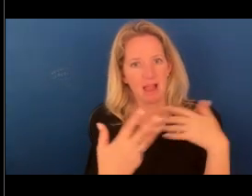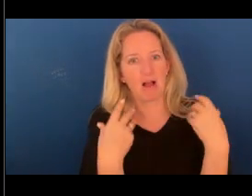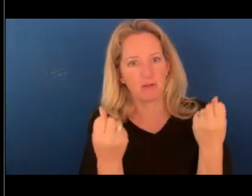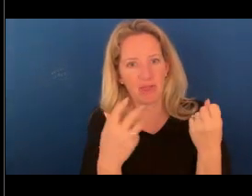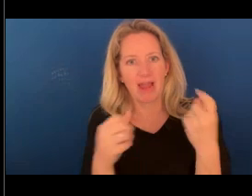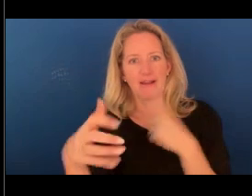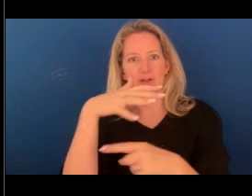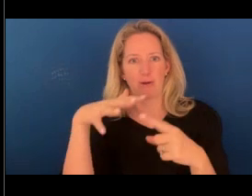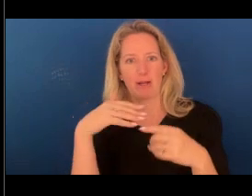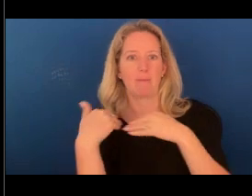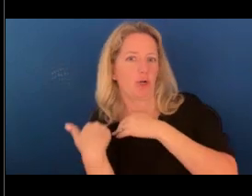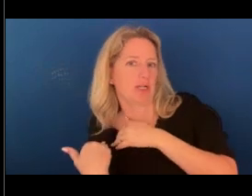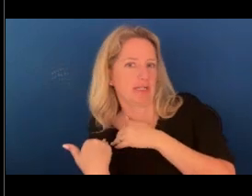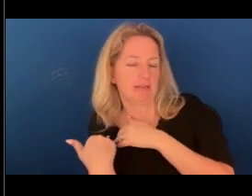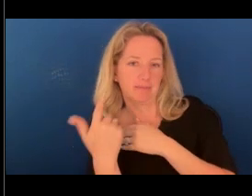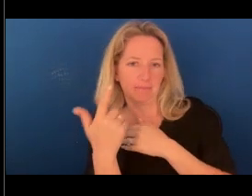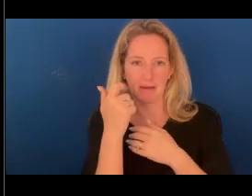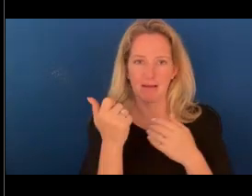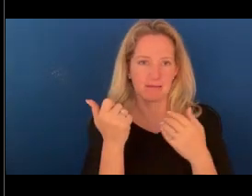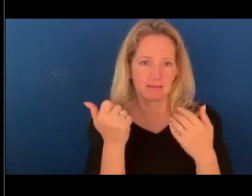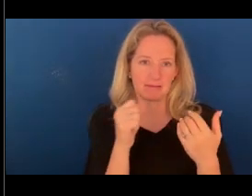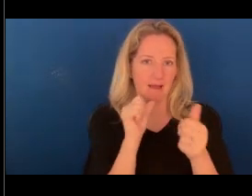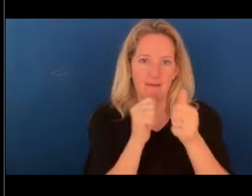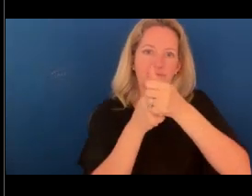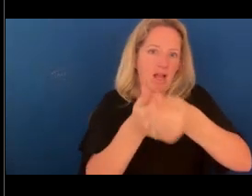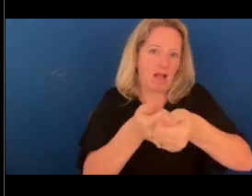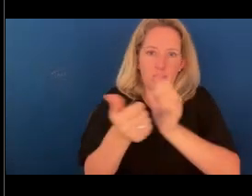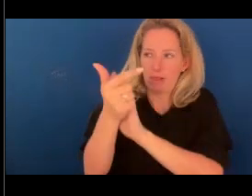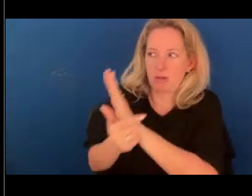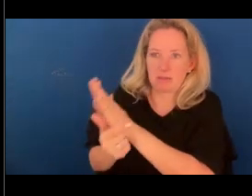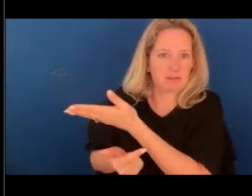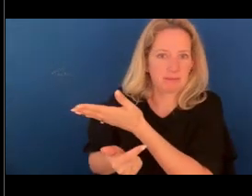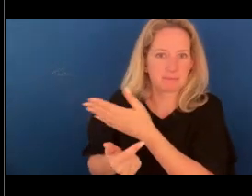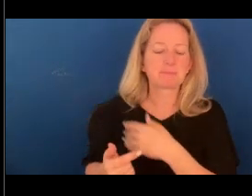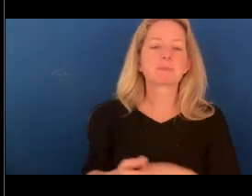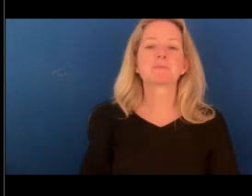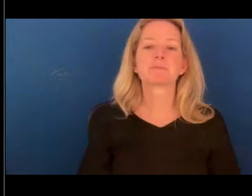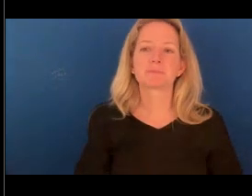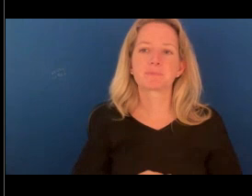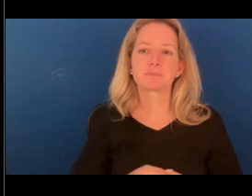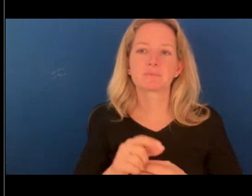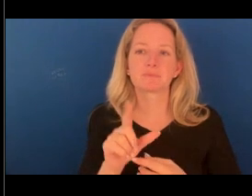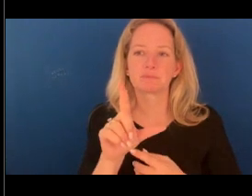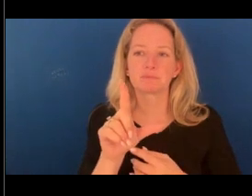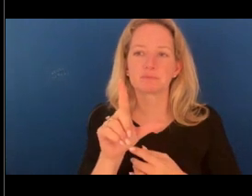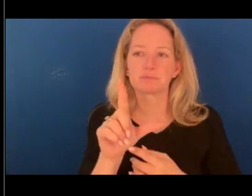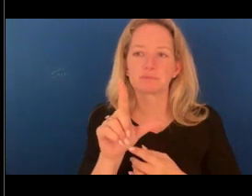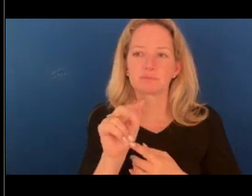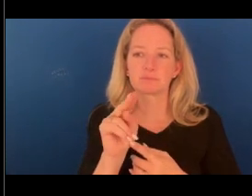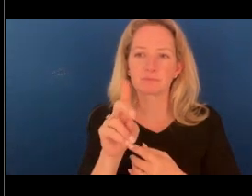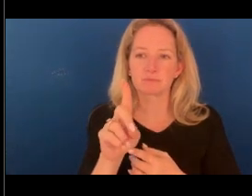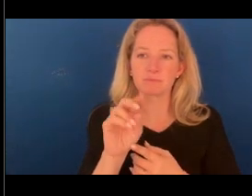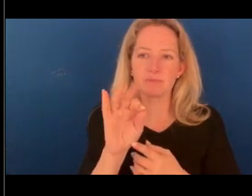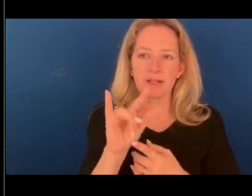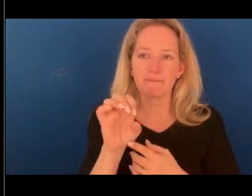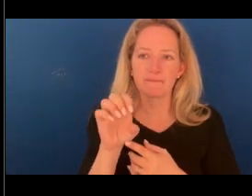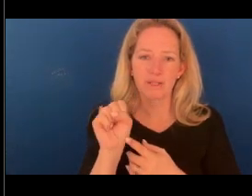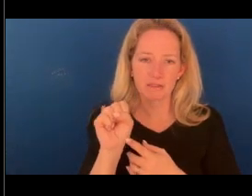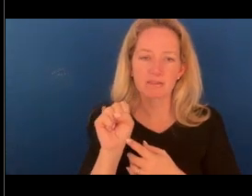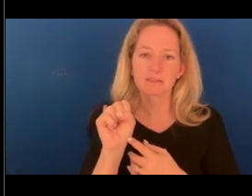seen. Next slide. Oh, and of the landfills, I didn't think that there would be that many, but